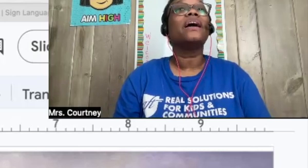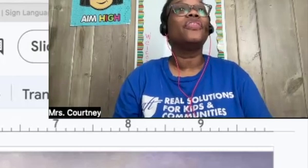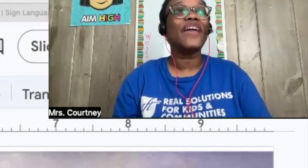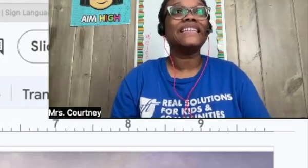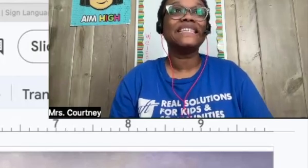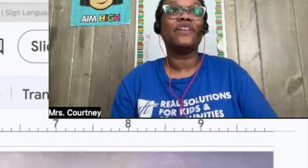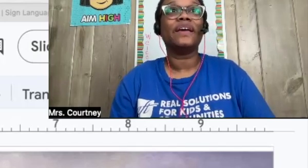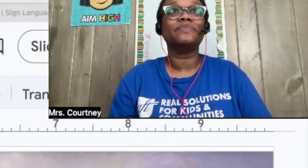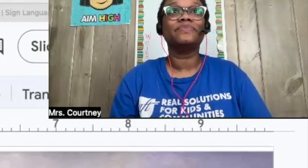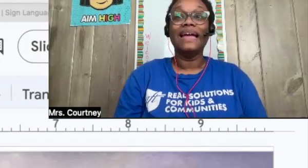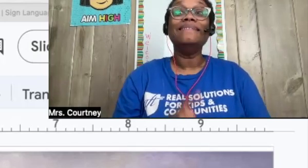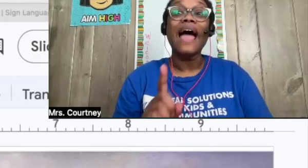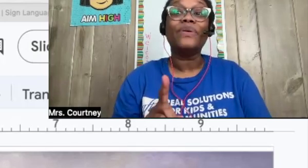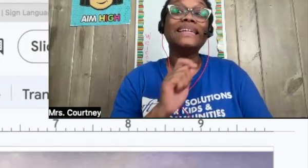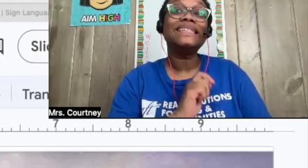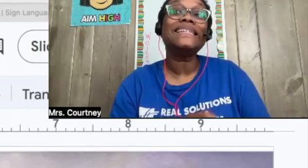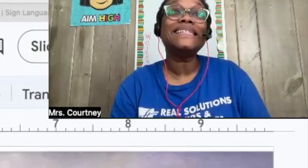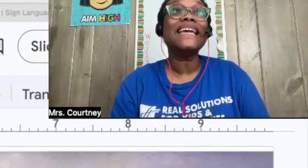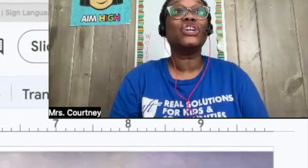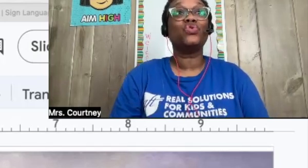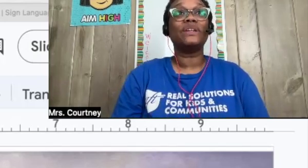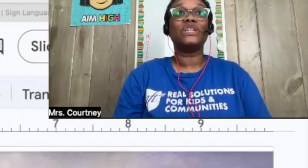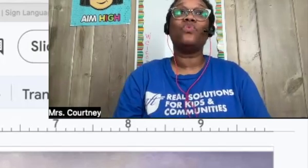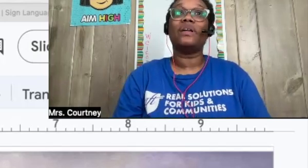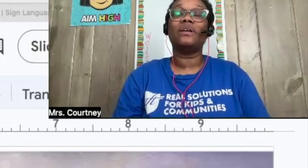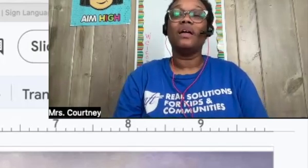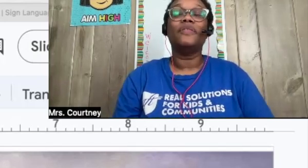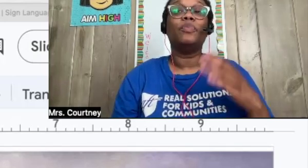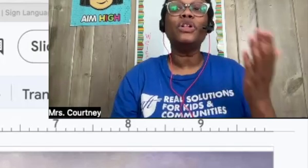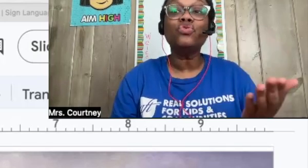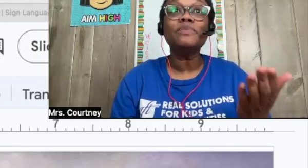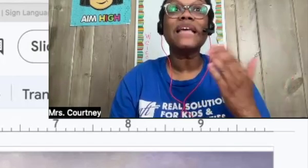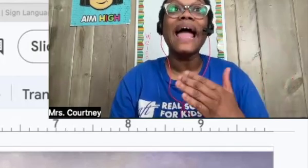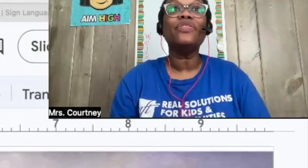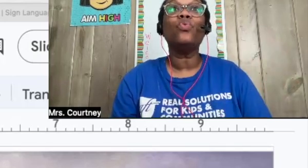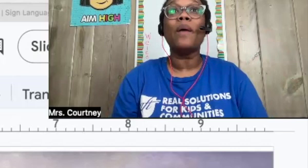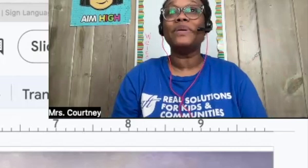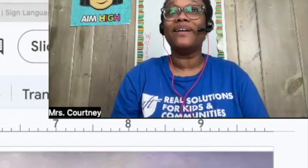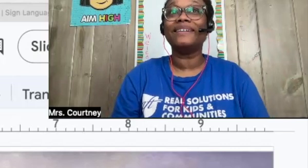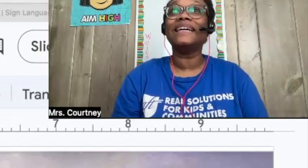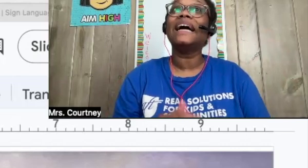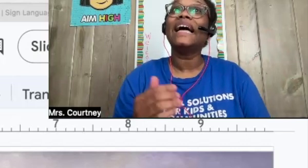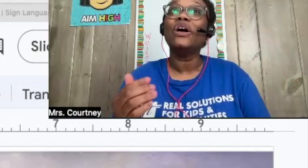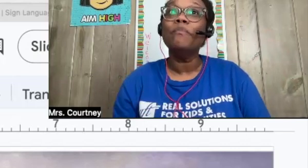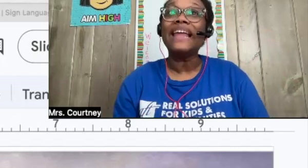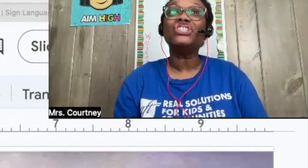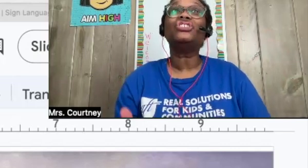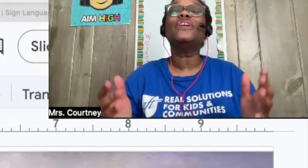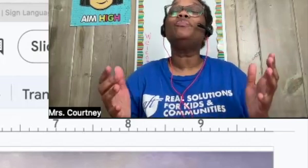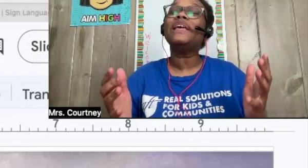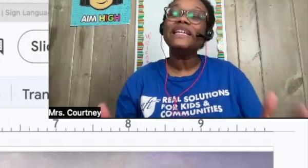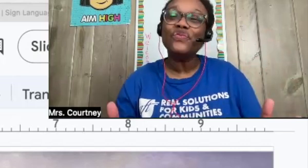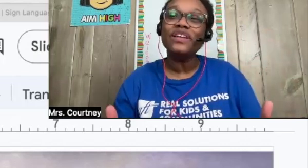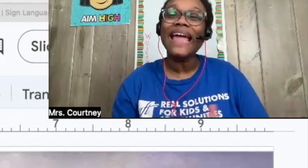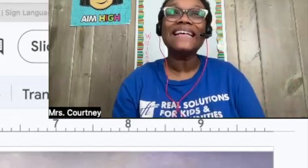celebrate Thanksgiving. Now, in 1621, the Pilgrims and the Wampanoag managed to